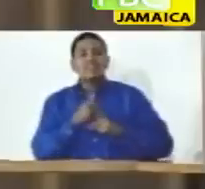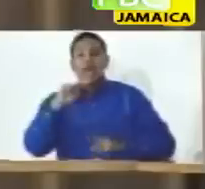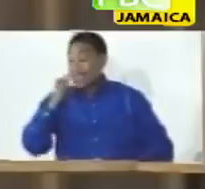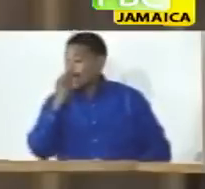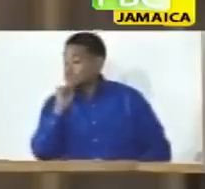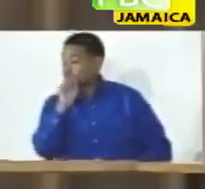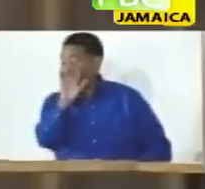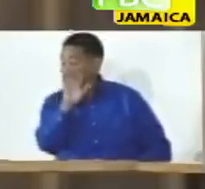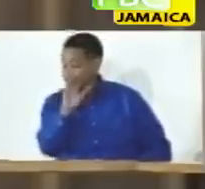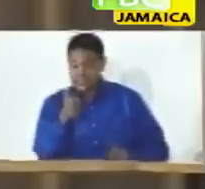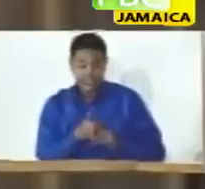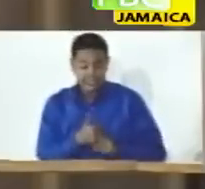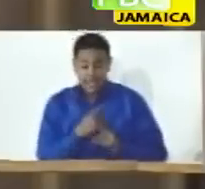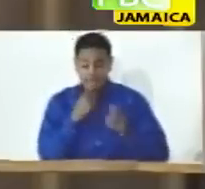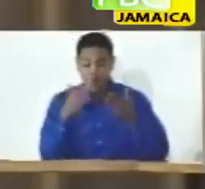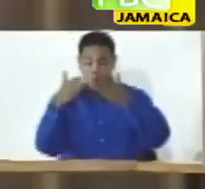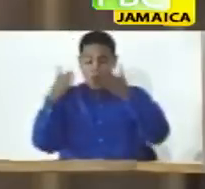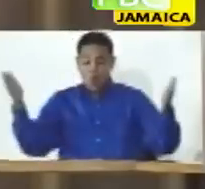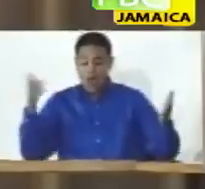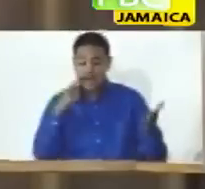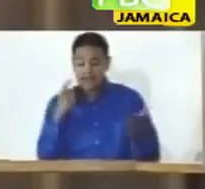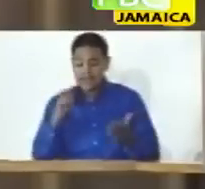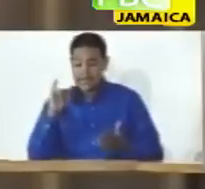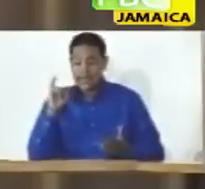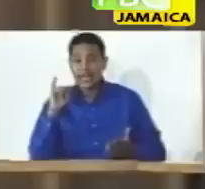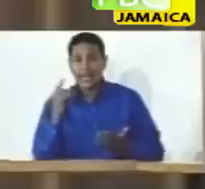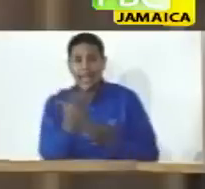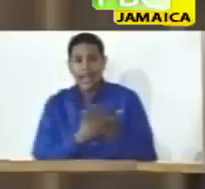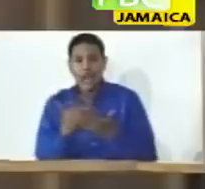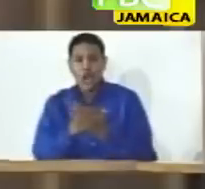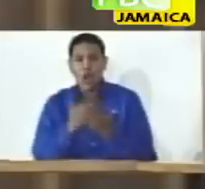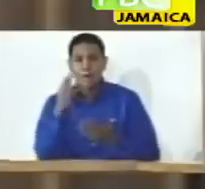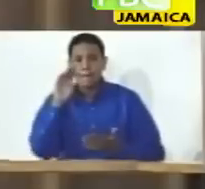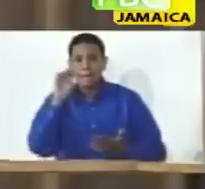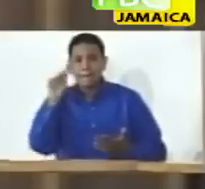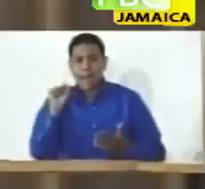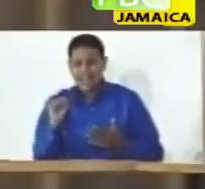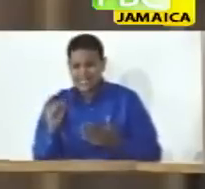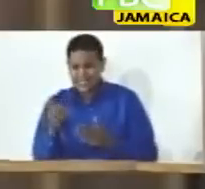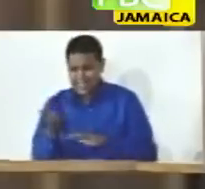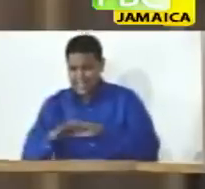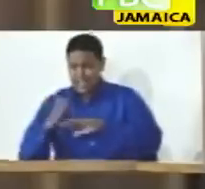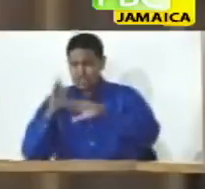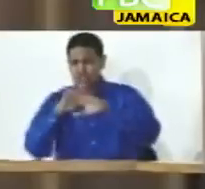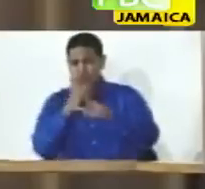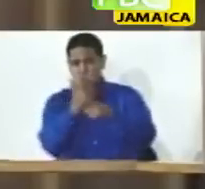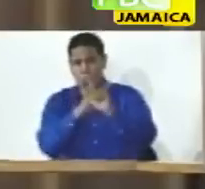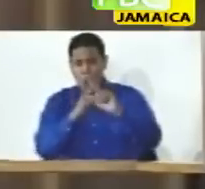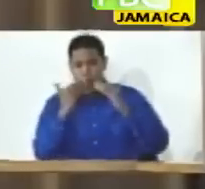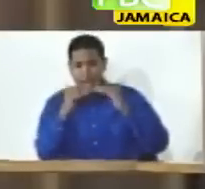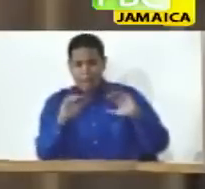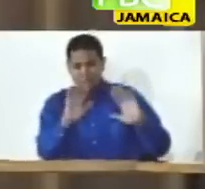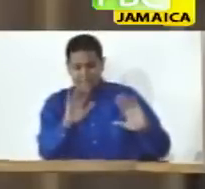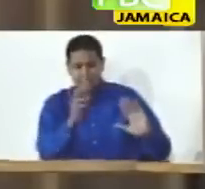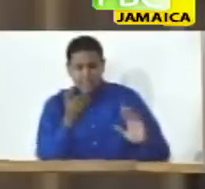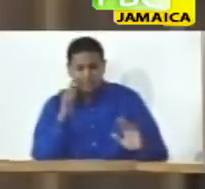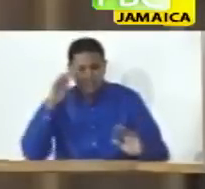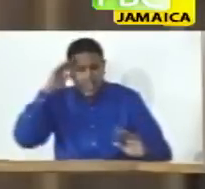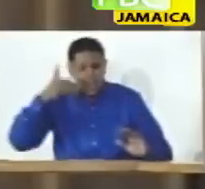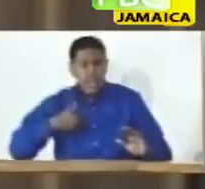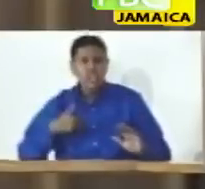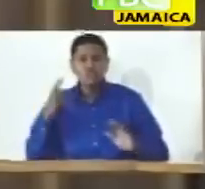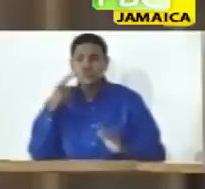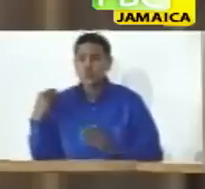NHT widened income bands, increased its loan limit, introduced